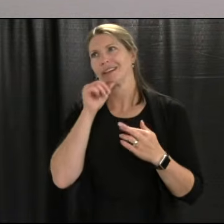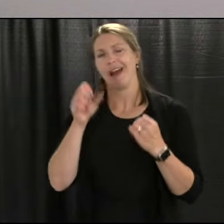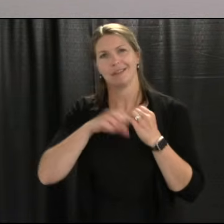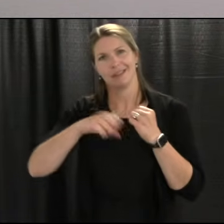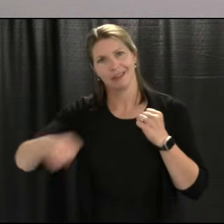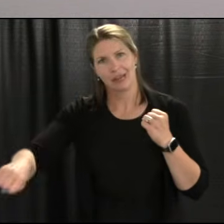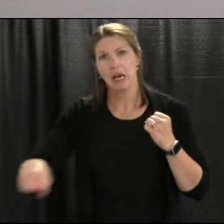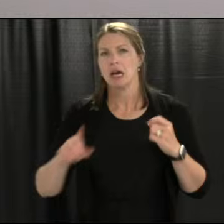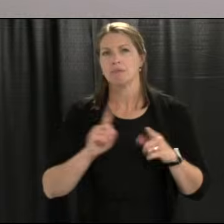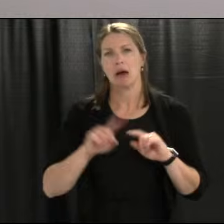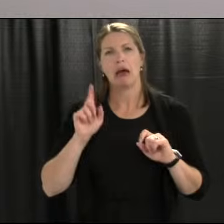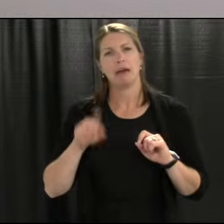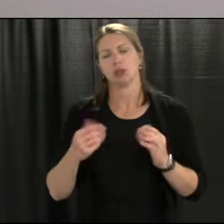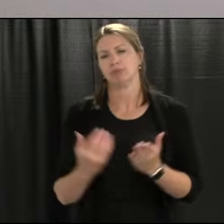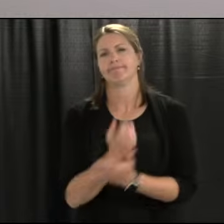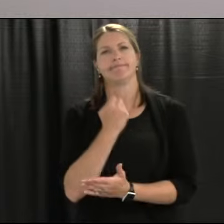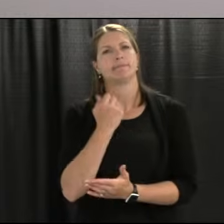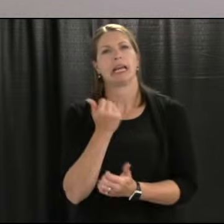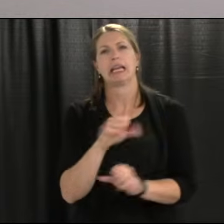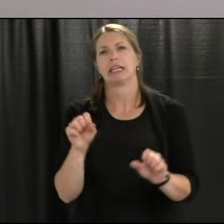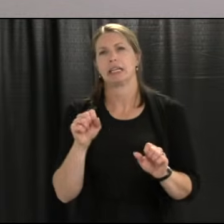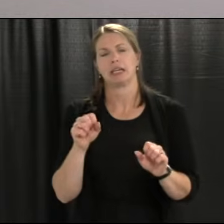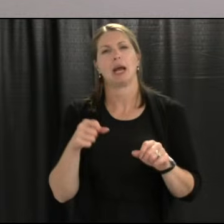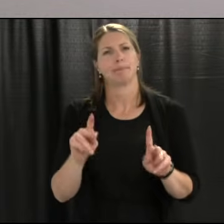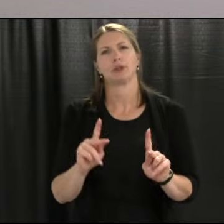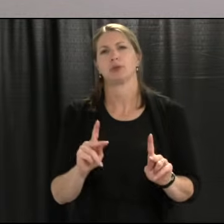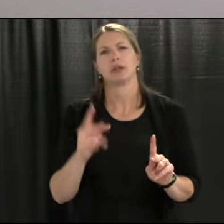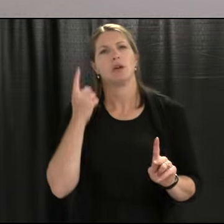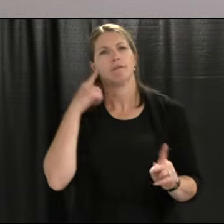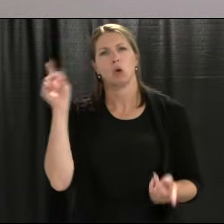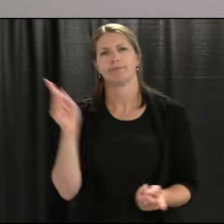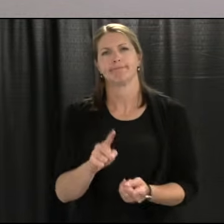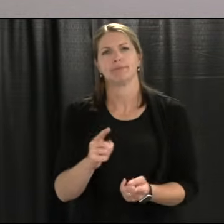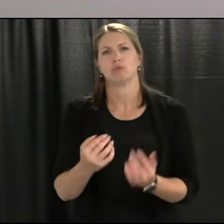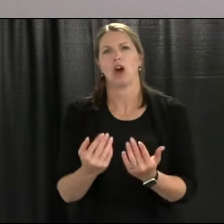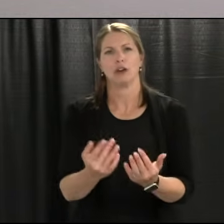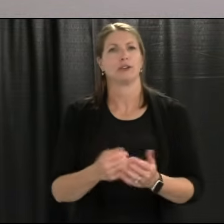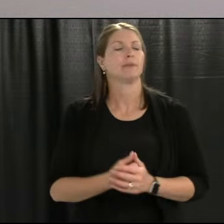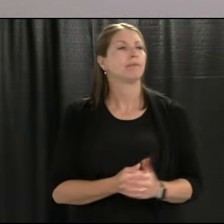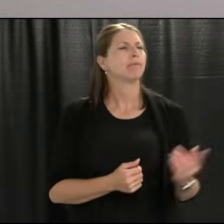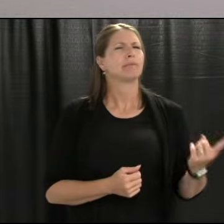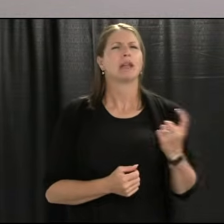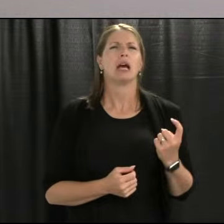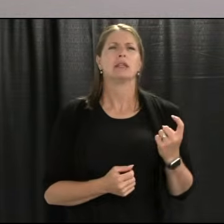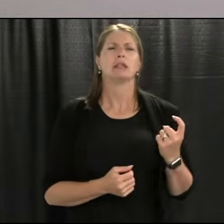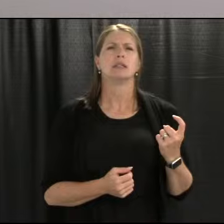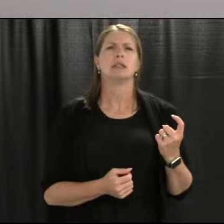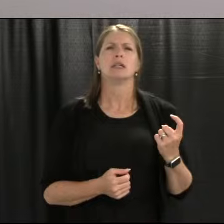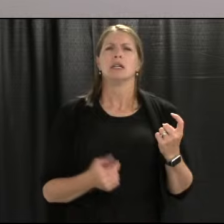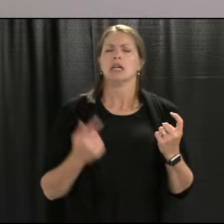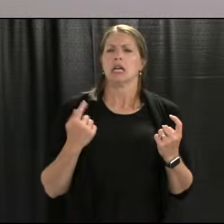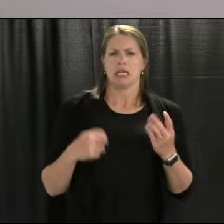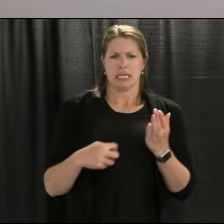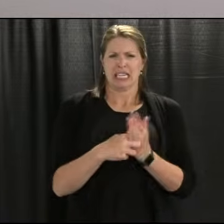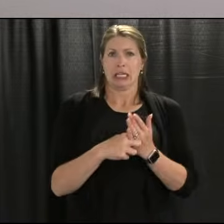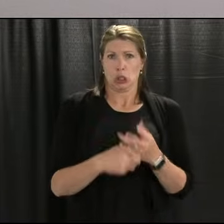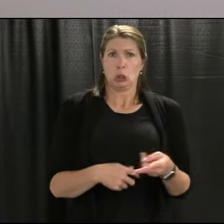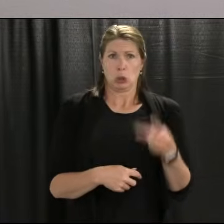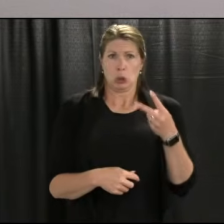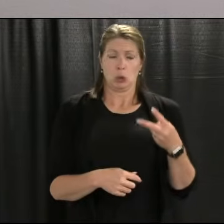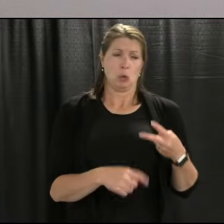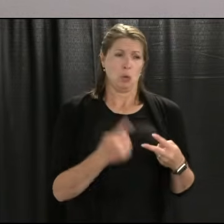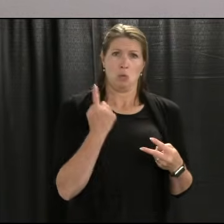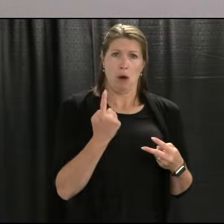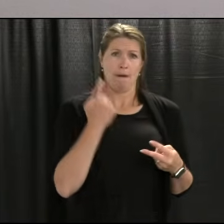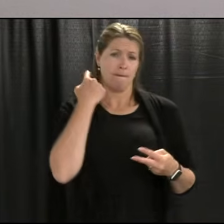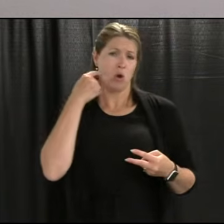But we have to use everything available to us right now. The fines are for some woodland activity. You mentioned a company that was mulching, another one doing